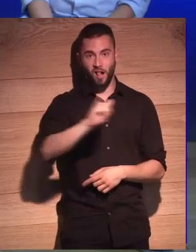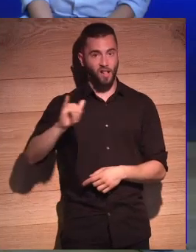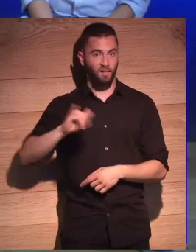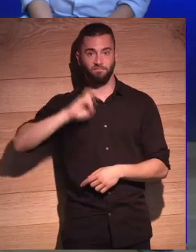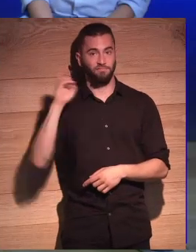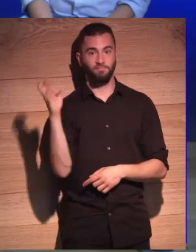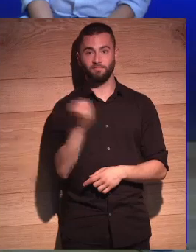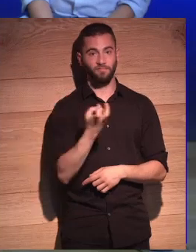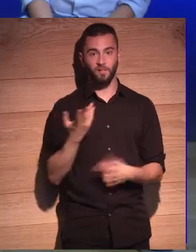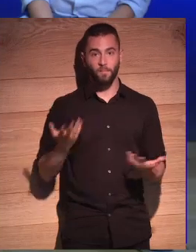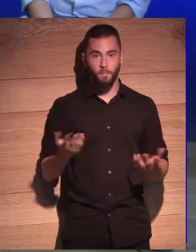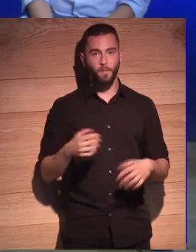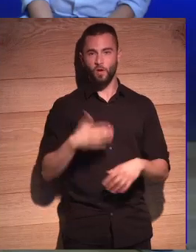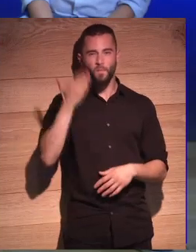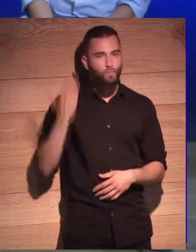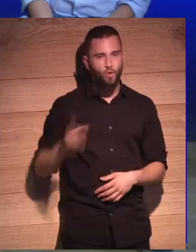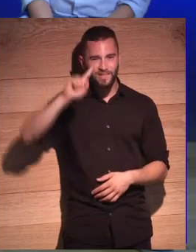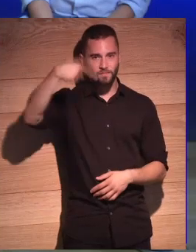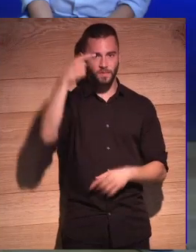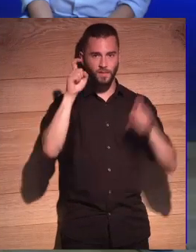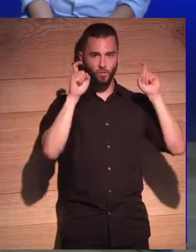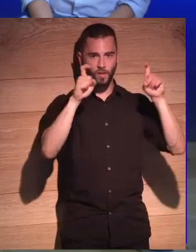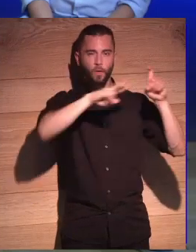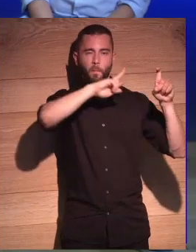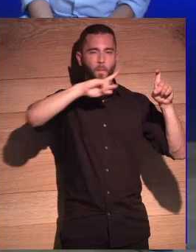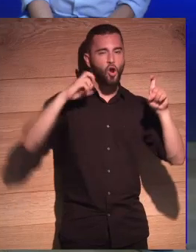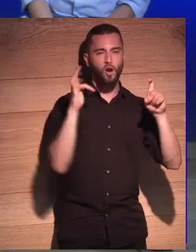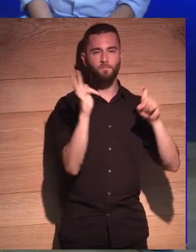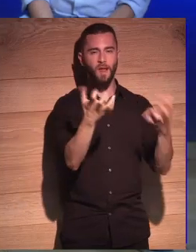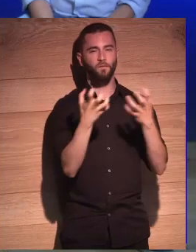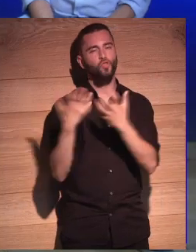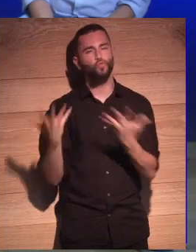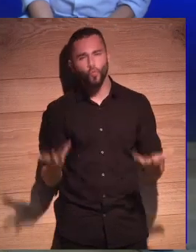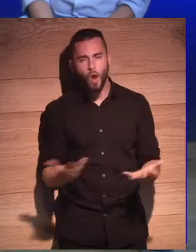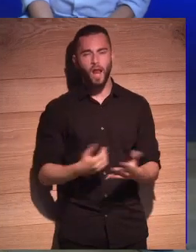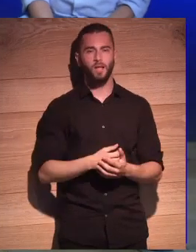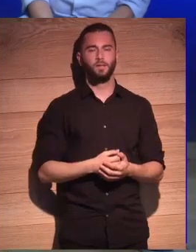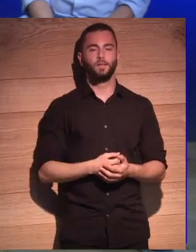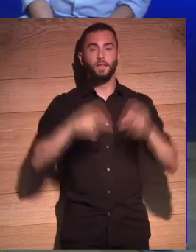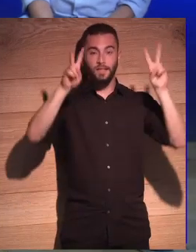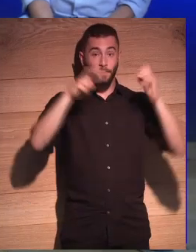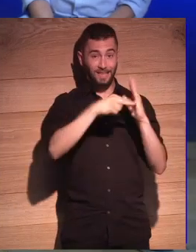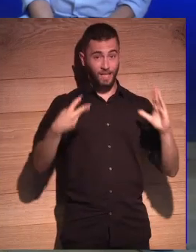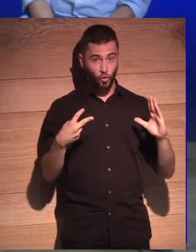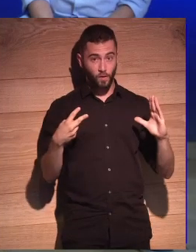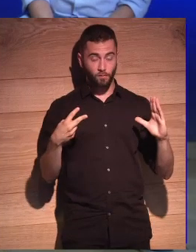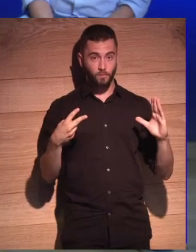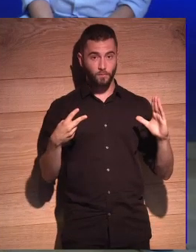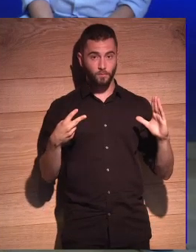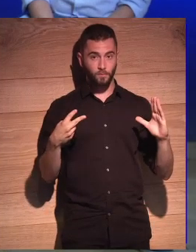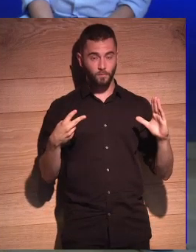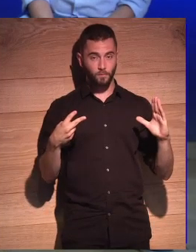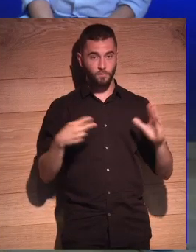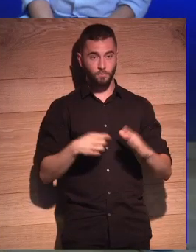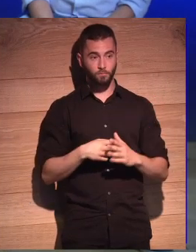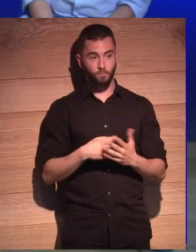but what we need to do is focus on education and see what are the values and the benefits that we are going to